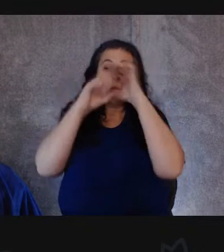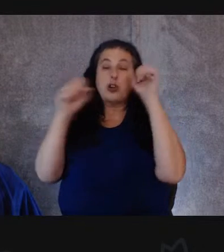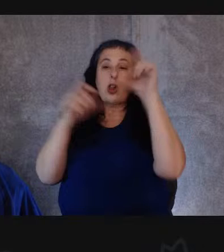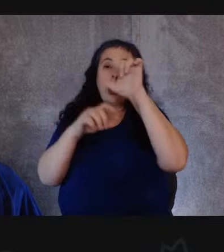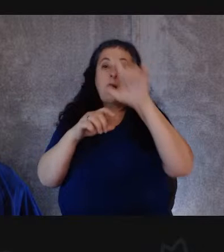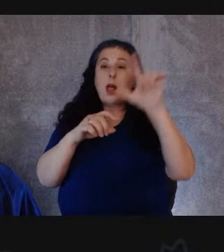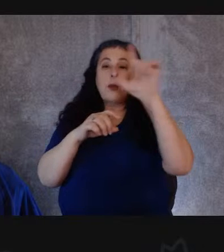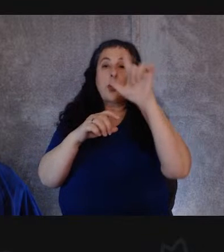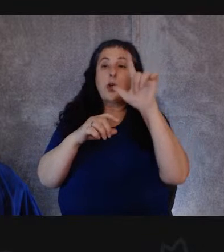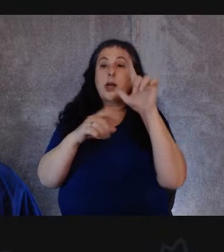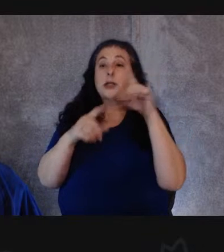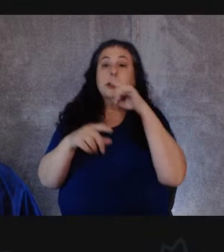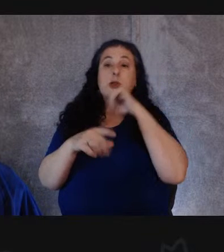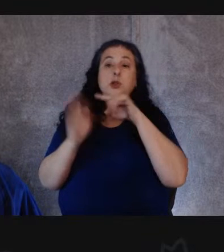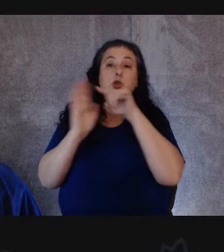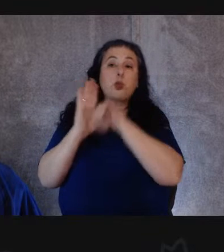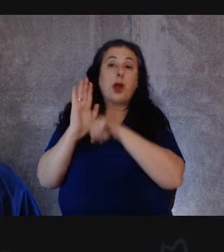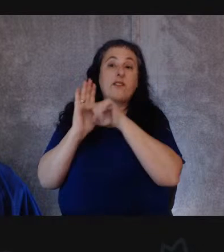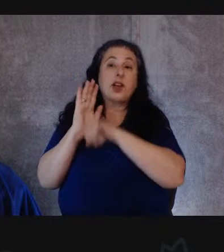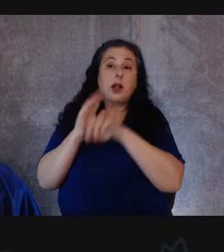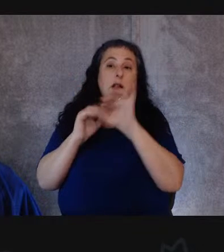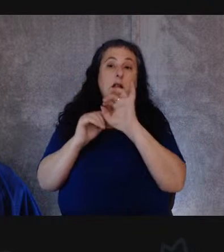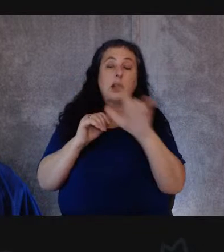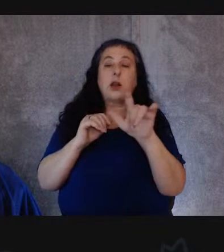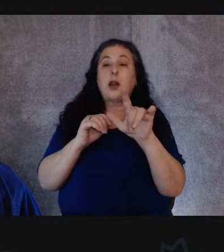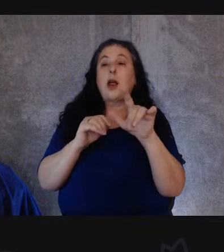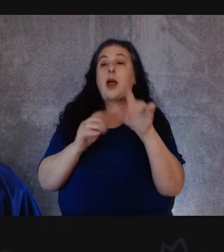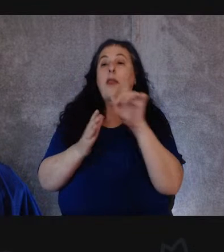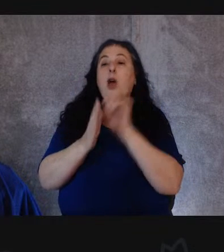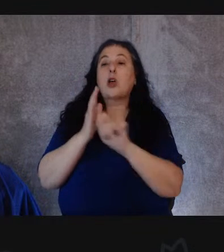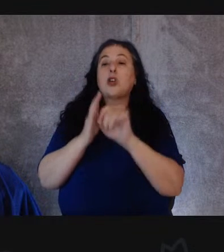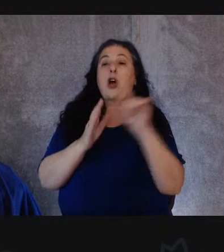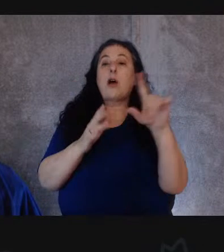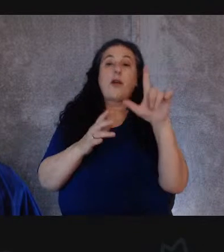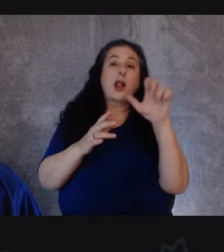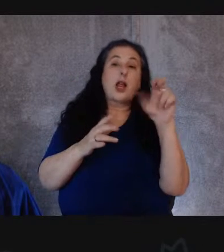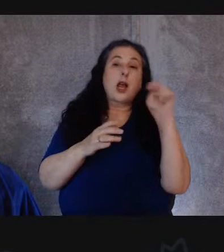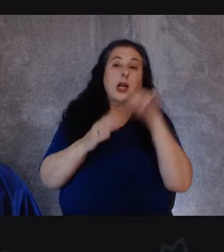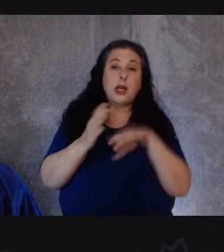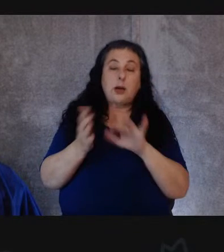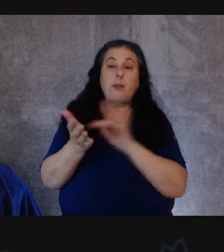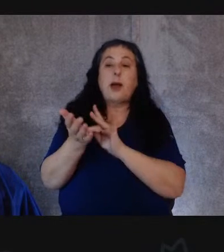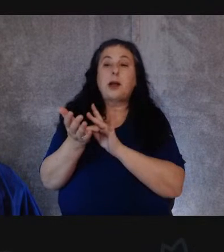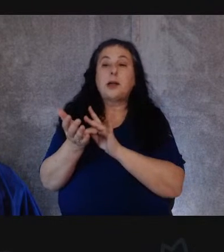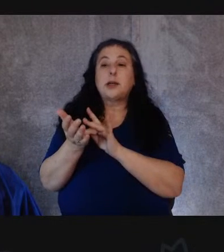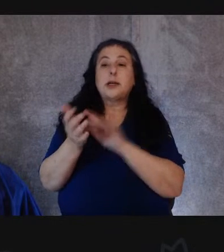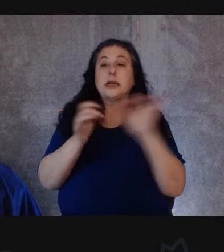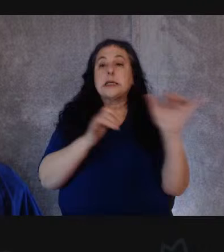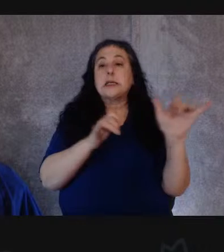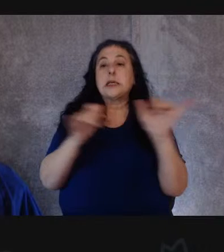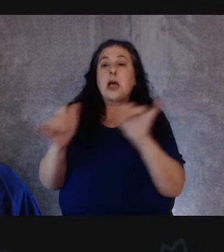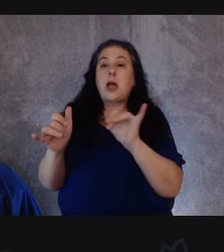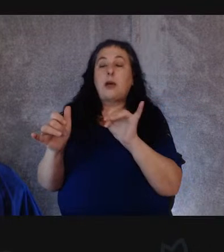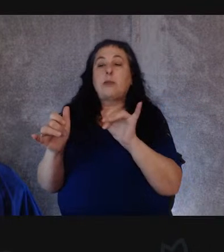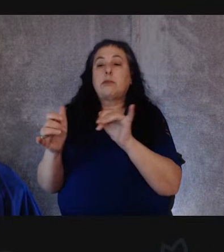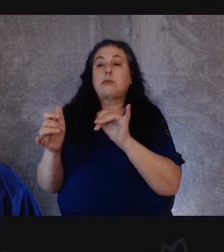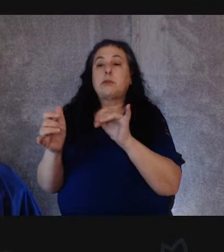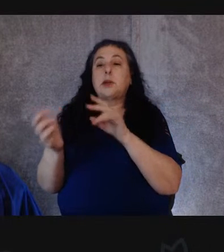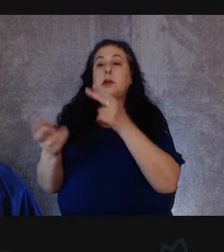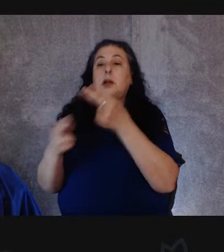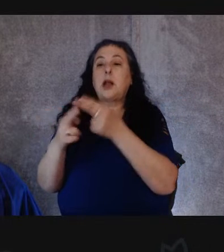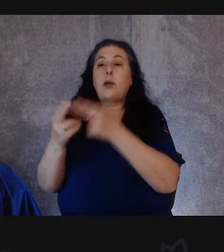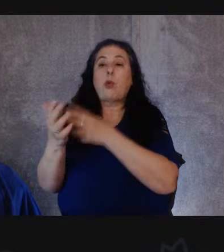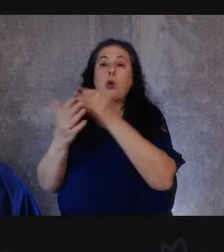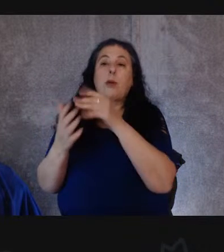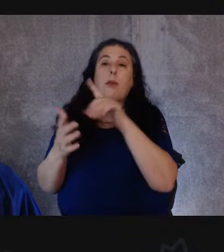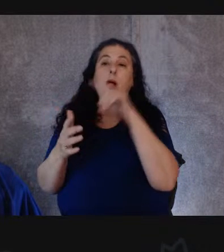Illinois, as well as the author of Lincoln in Medicine, will present a program of the same name. This program will occur as